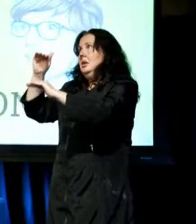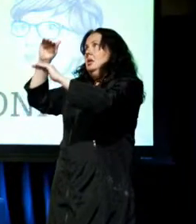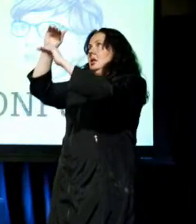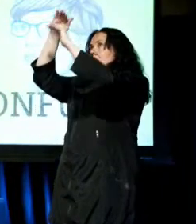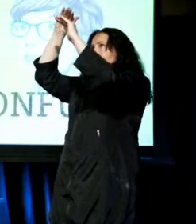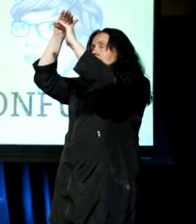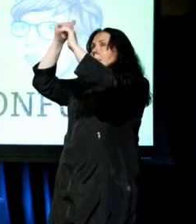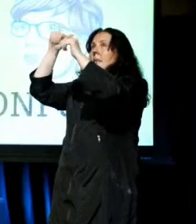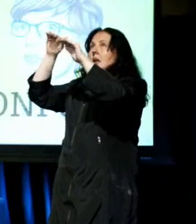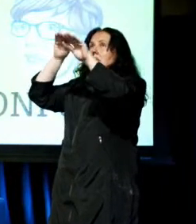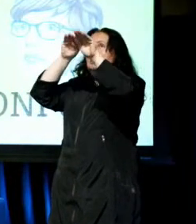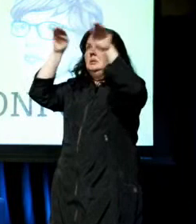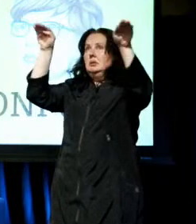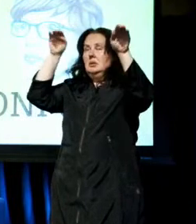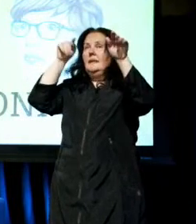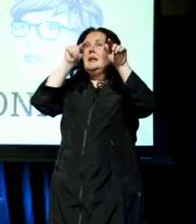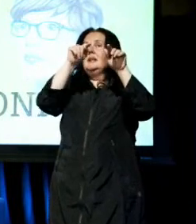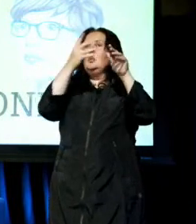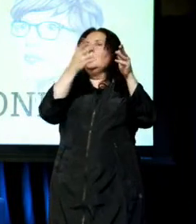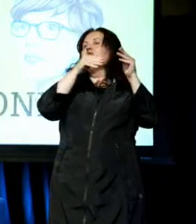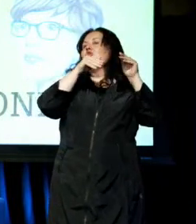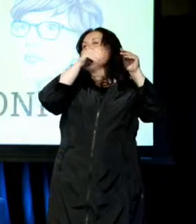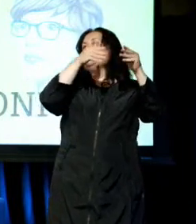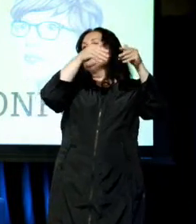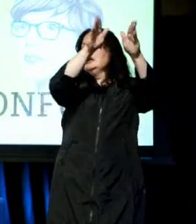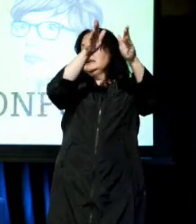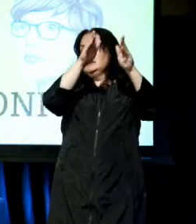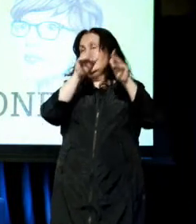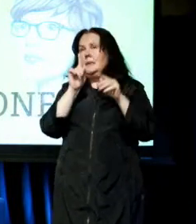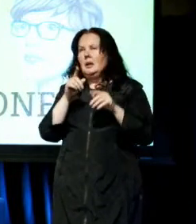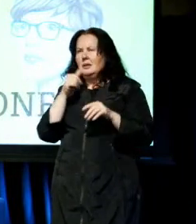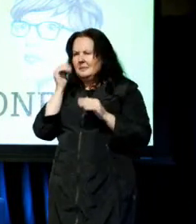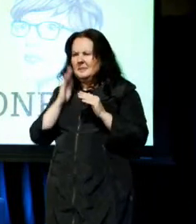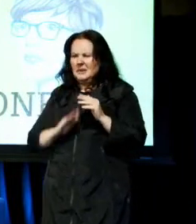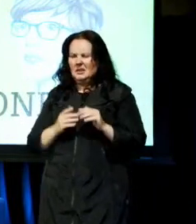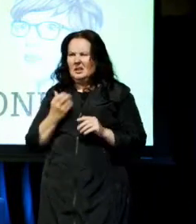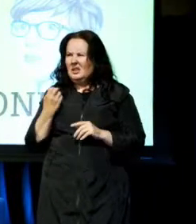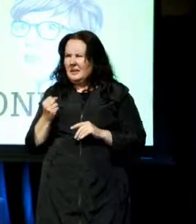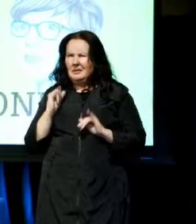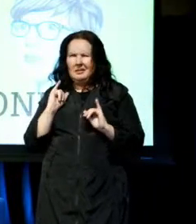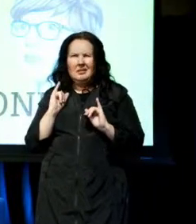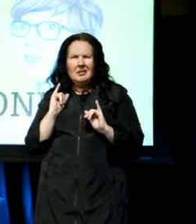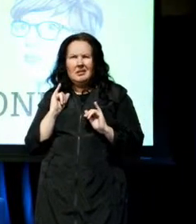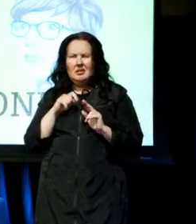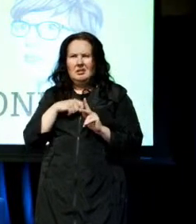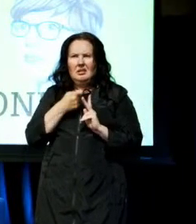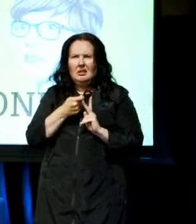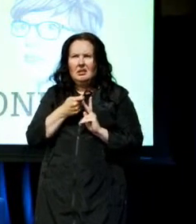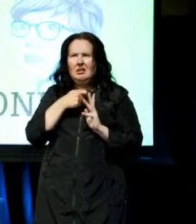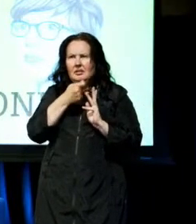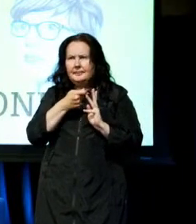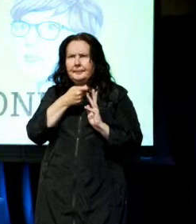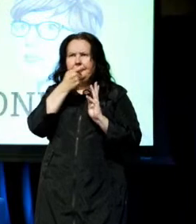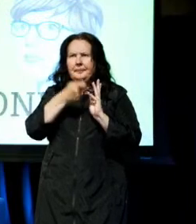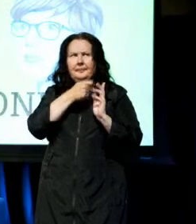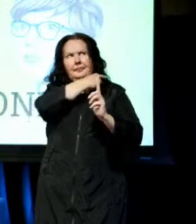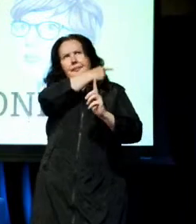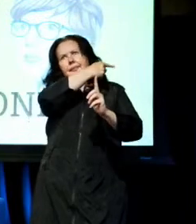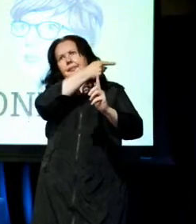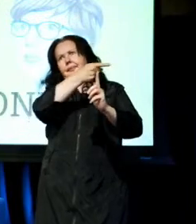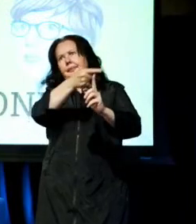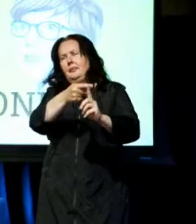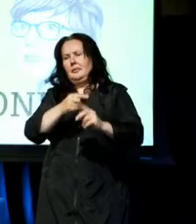out to the street level. So there's just... you have all of these experiences that kind of build up in you, and like they're